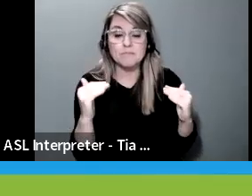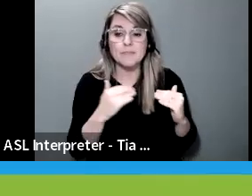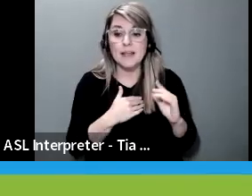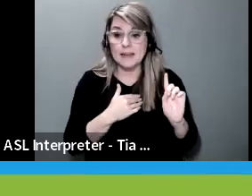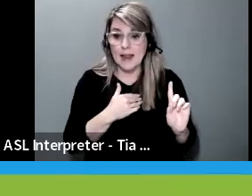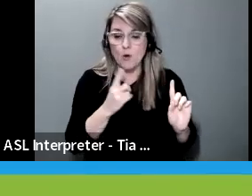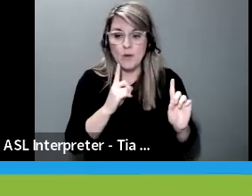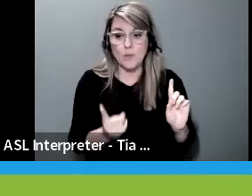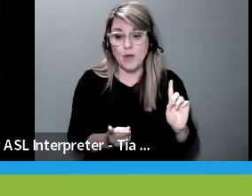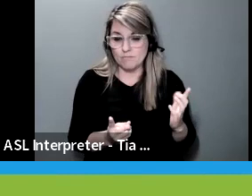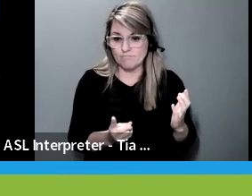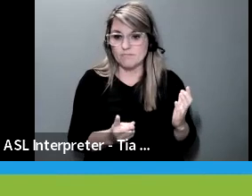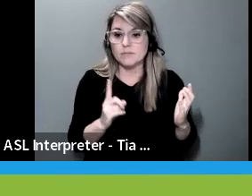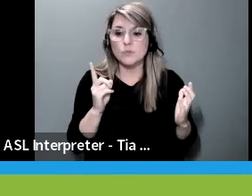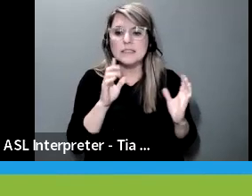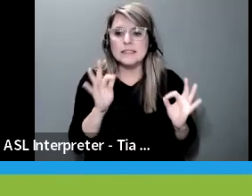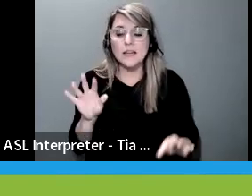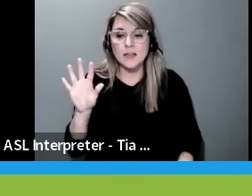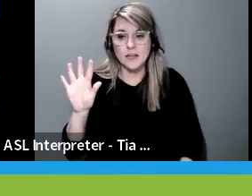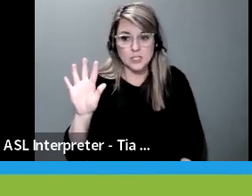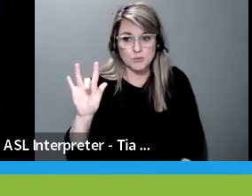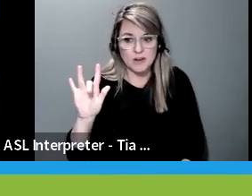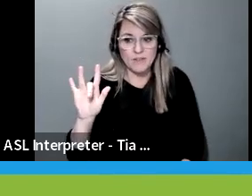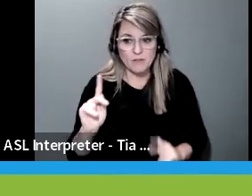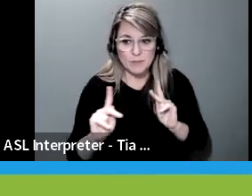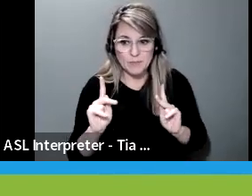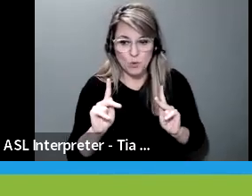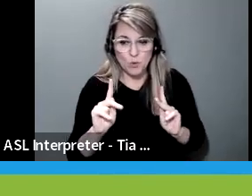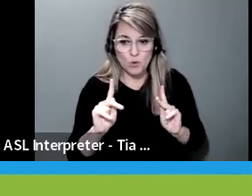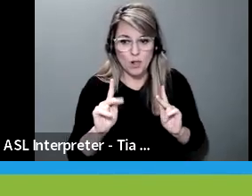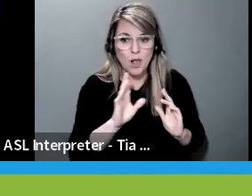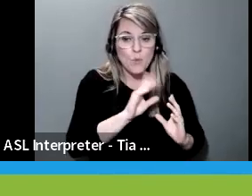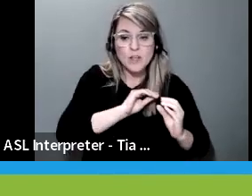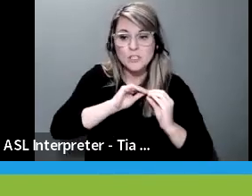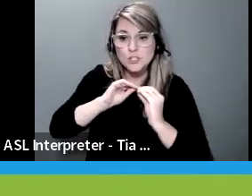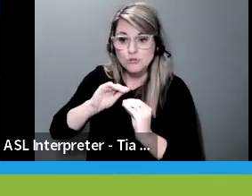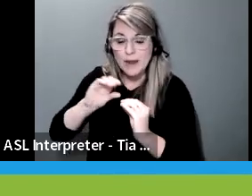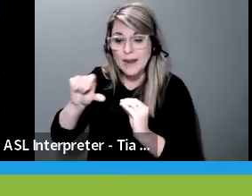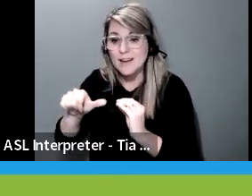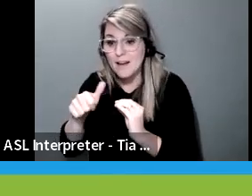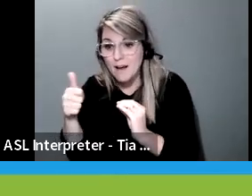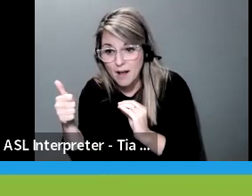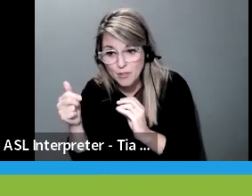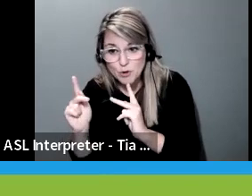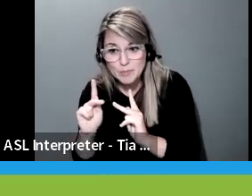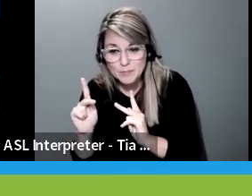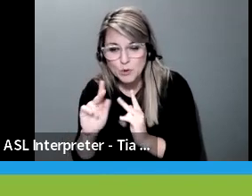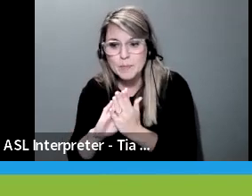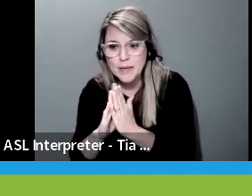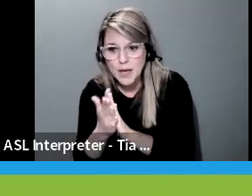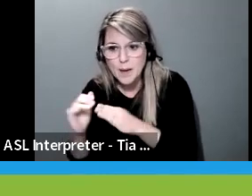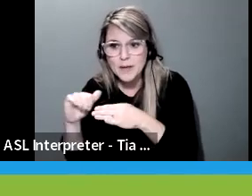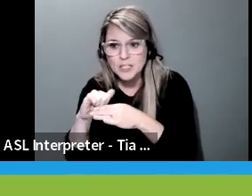will do a training of trainers Youth Thrive. This is 17 hours worth of training. Those people will come